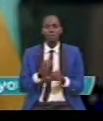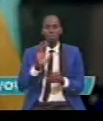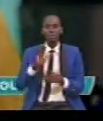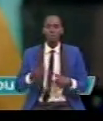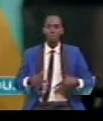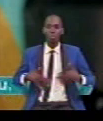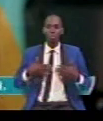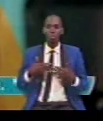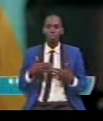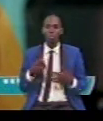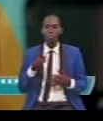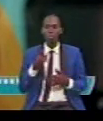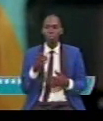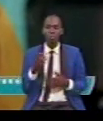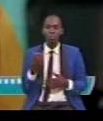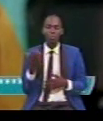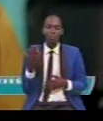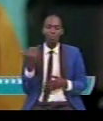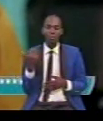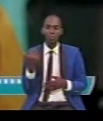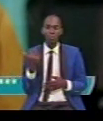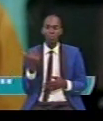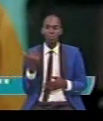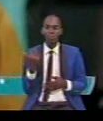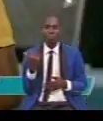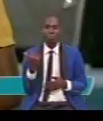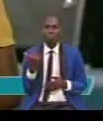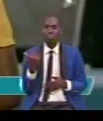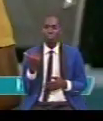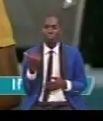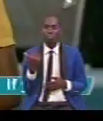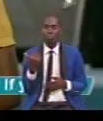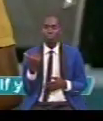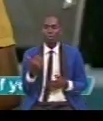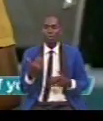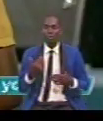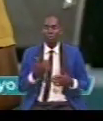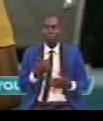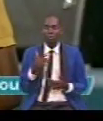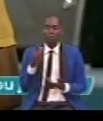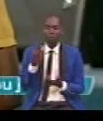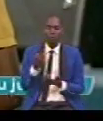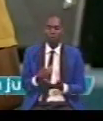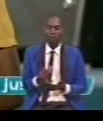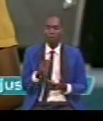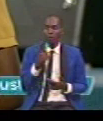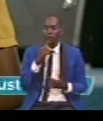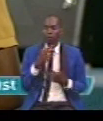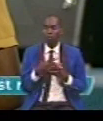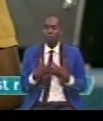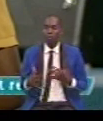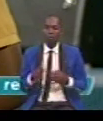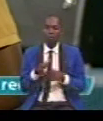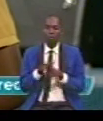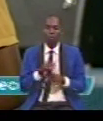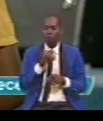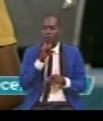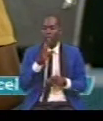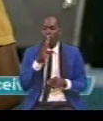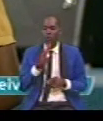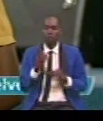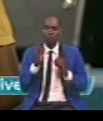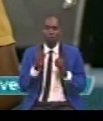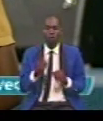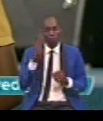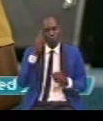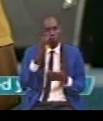I was diagnosed with low blood pressure, and I haven't been well for quite some time. But I remember when I was just going